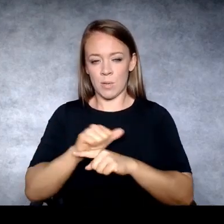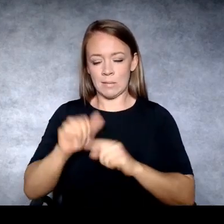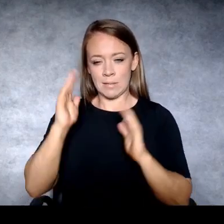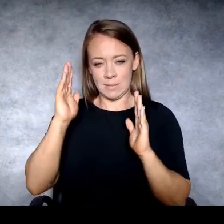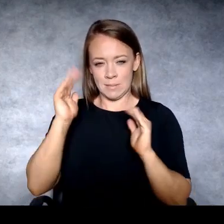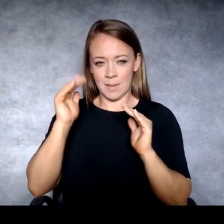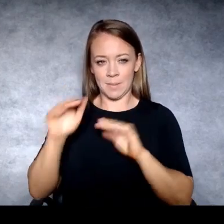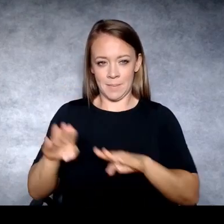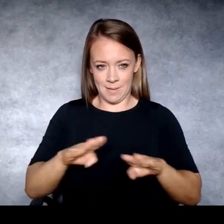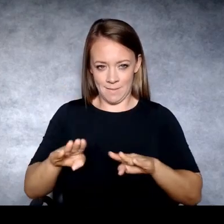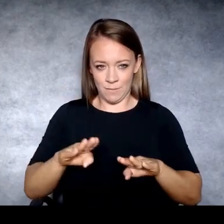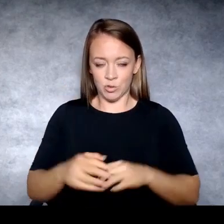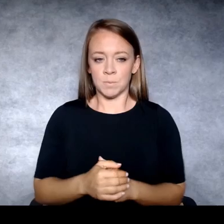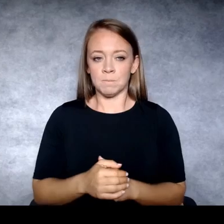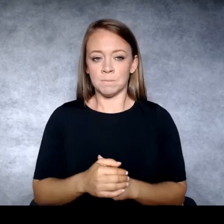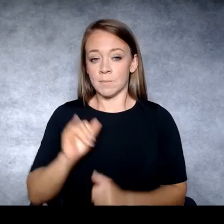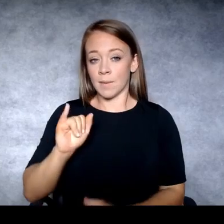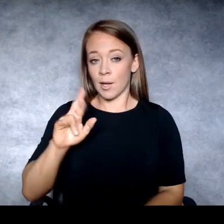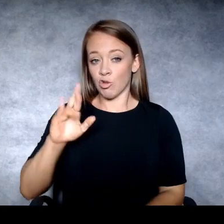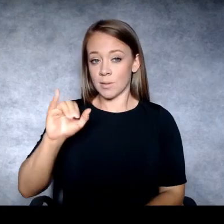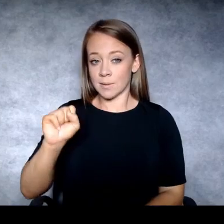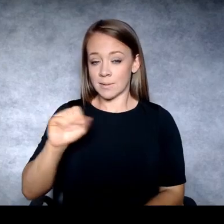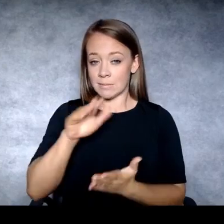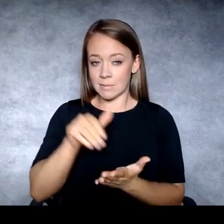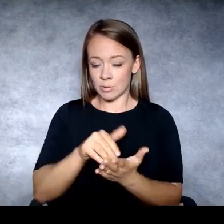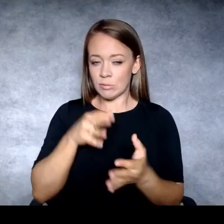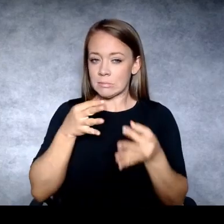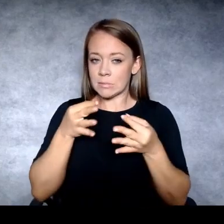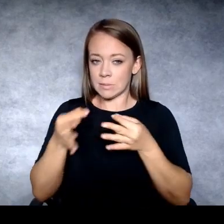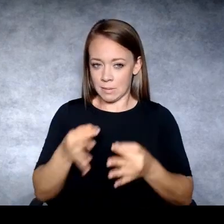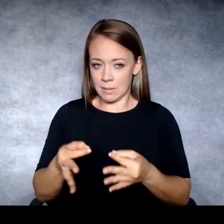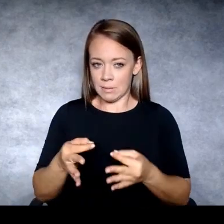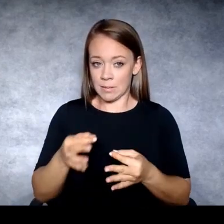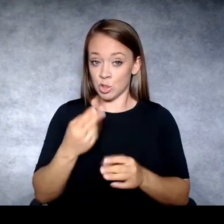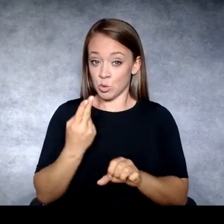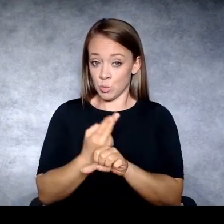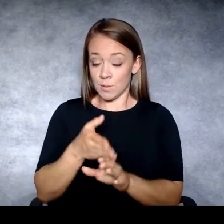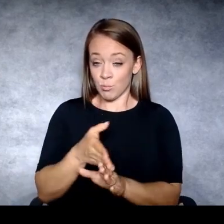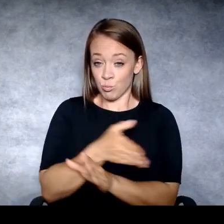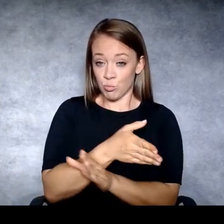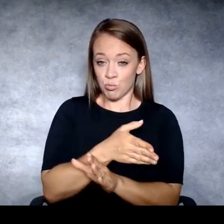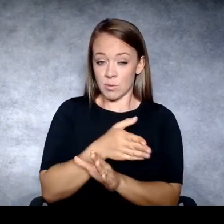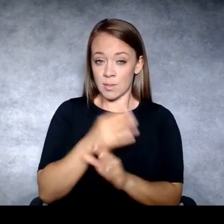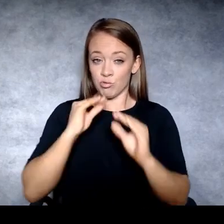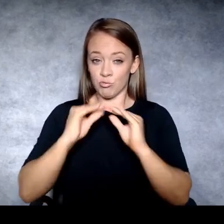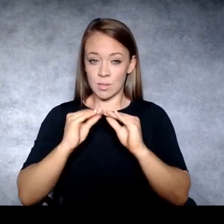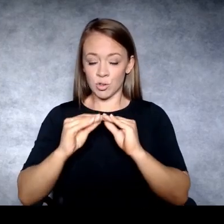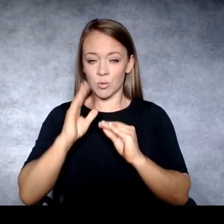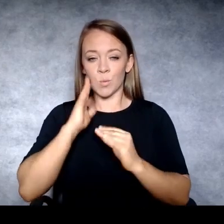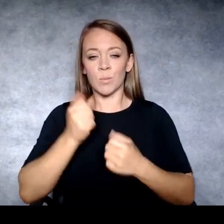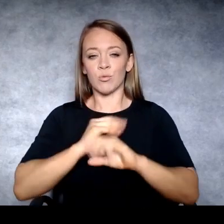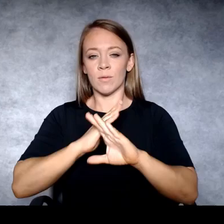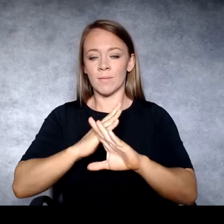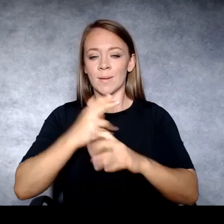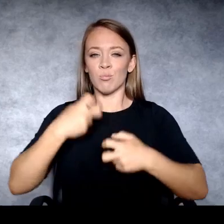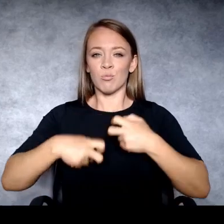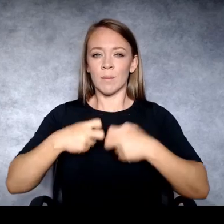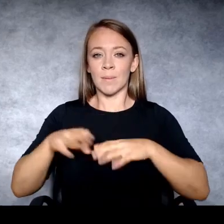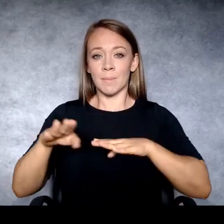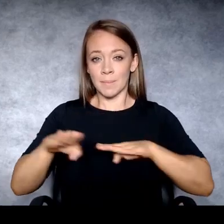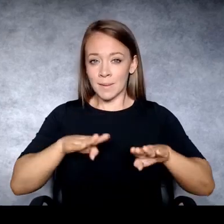behaviors. The IRIS Center also explains that using pre-correction can prevent problem behaviors, reduce